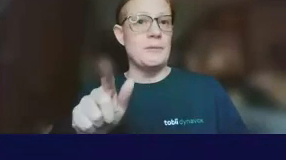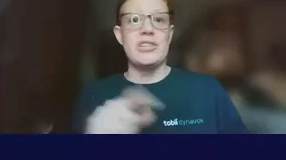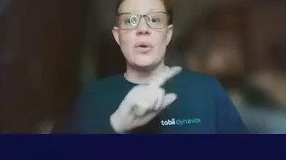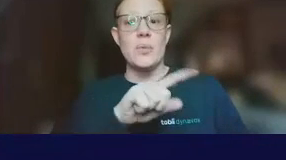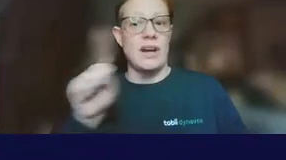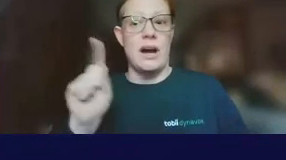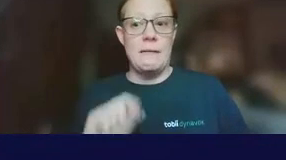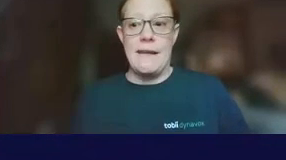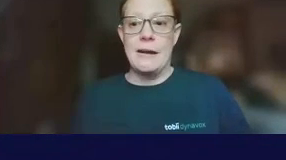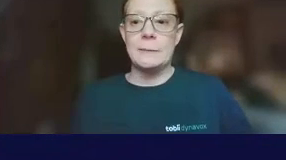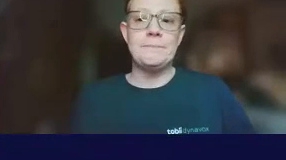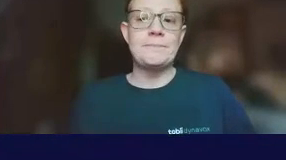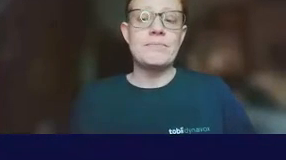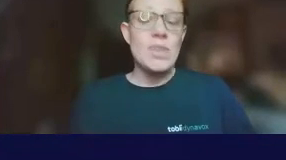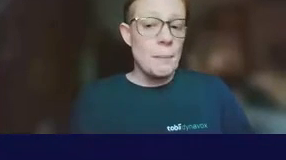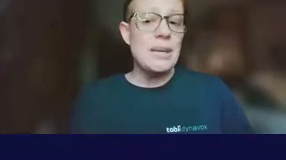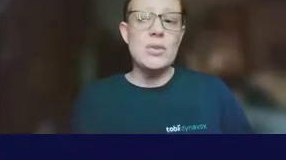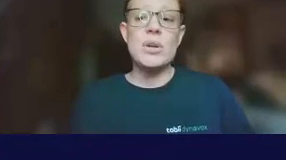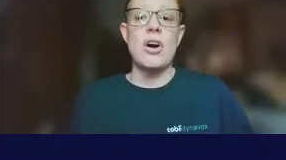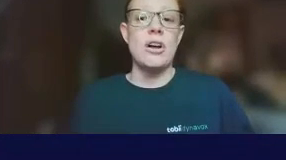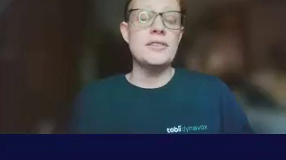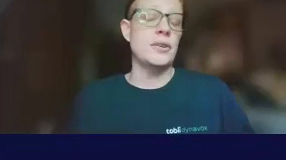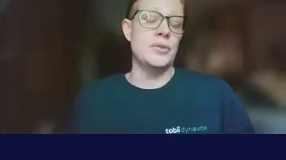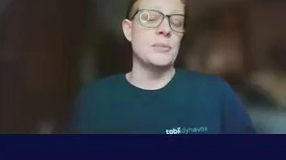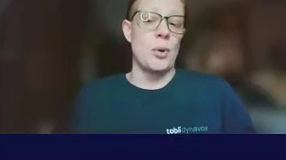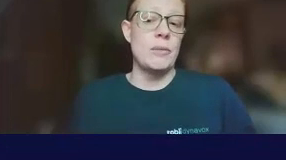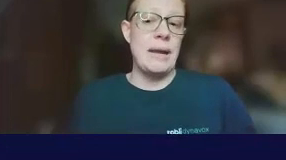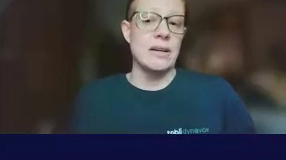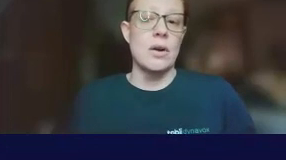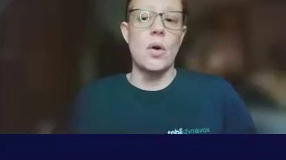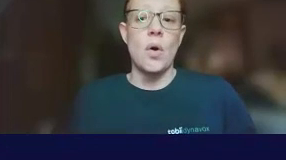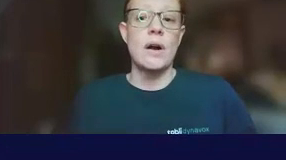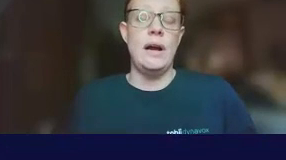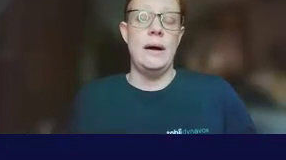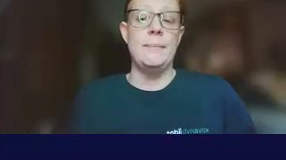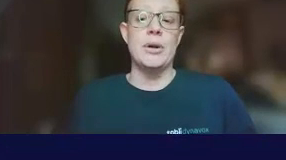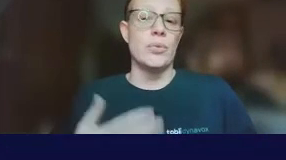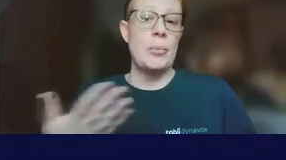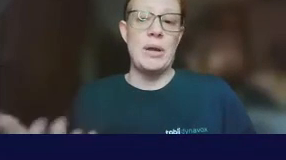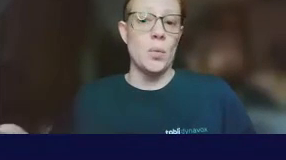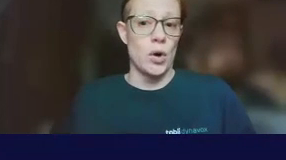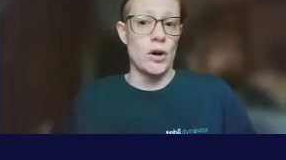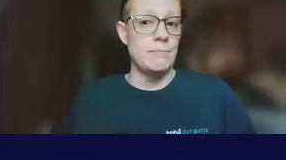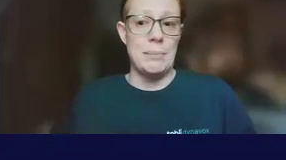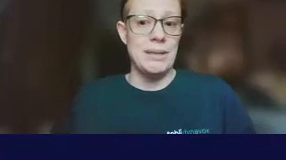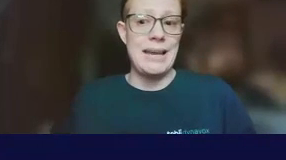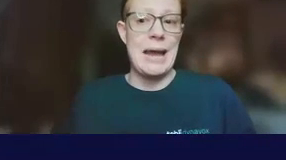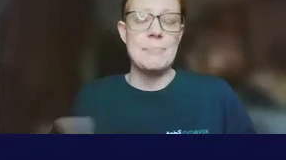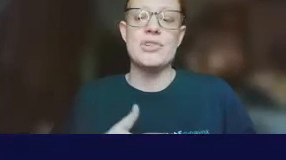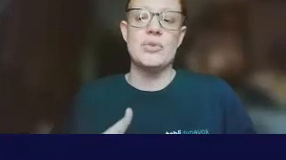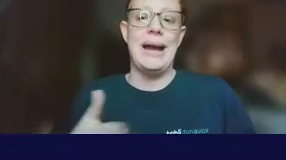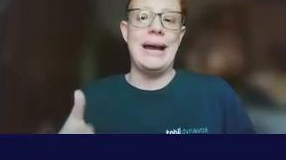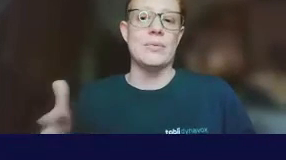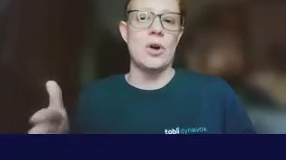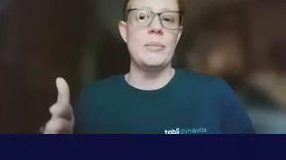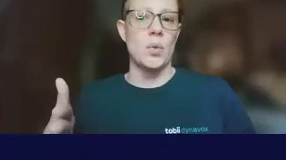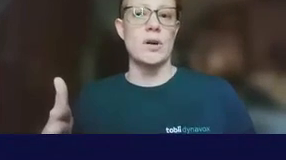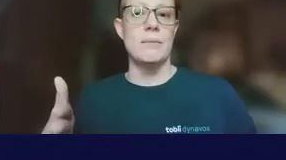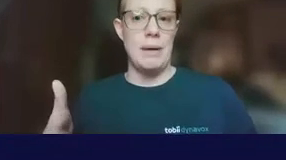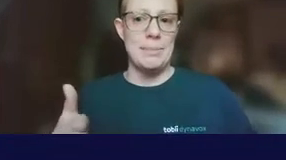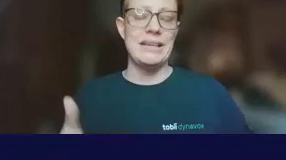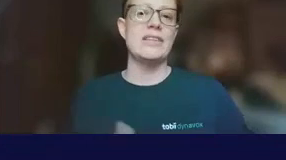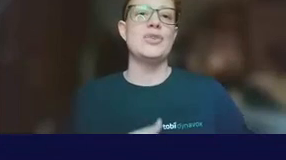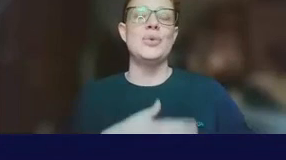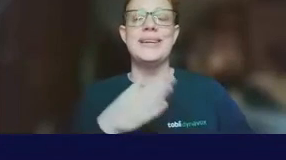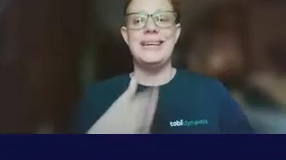default. So, it was on there. But you can also use Boardmaker or a Roman word bubbling app to add Roman